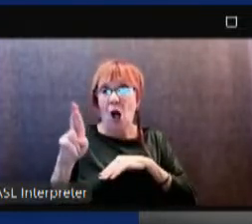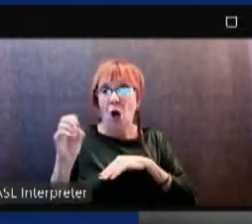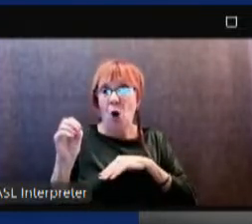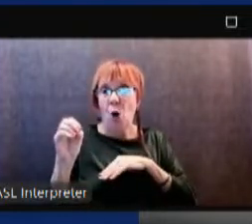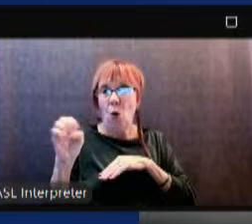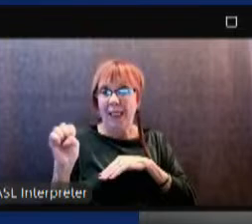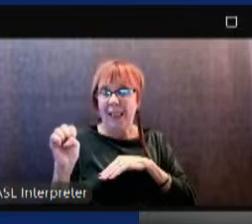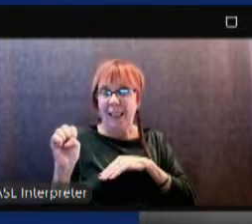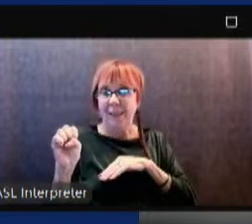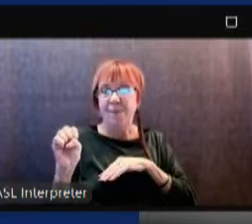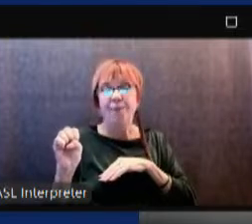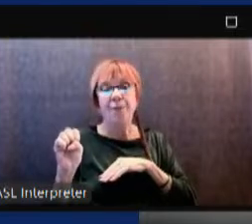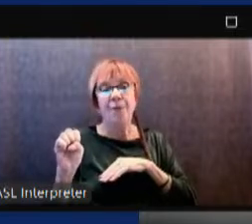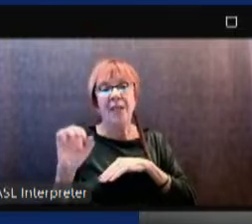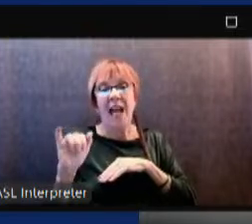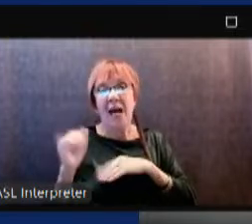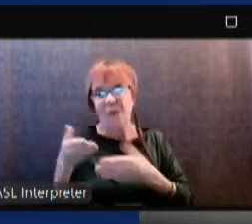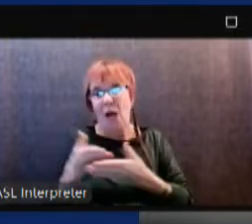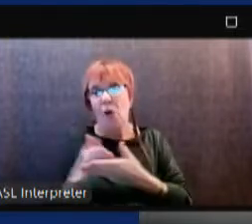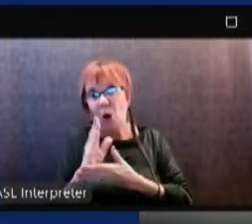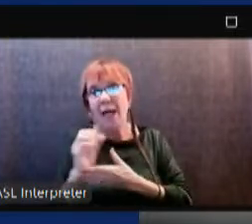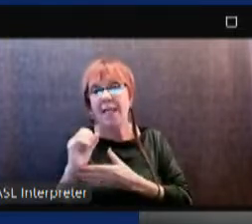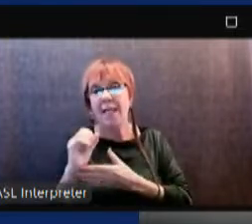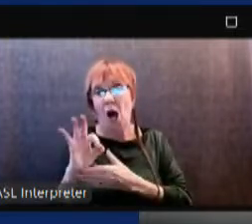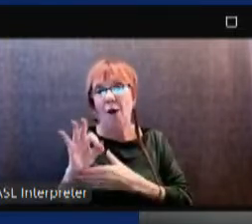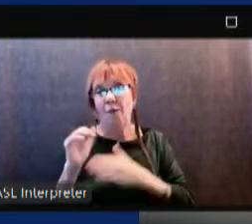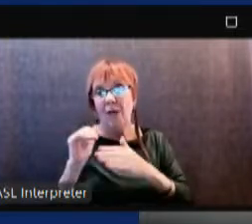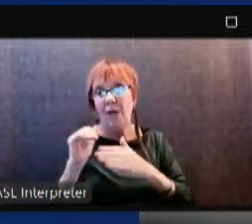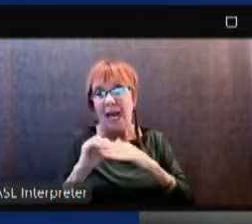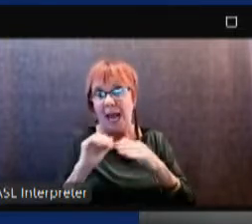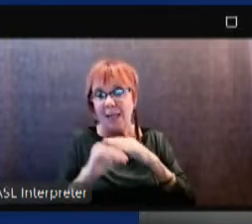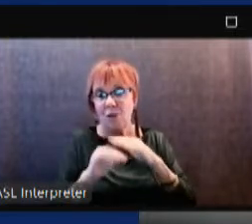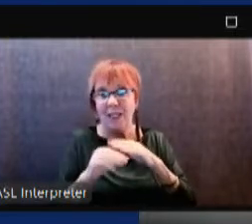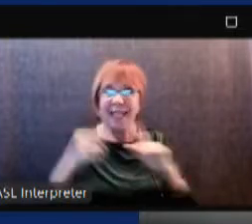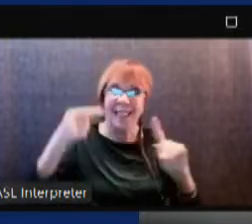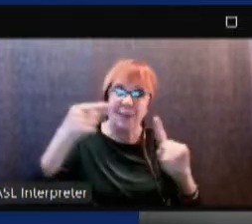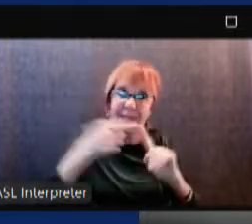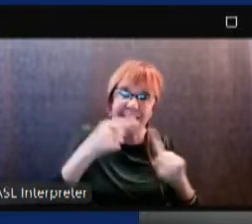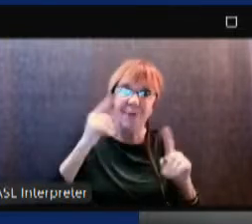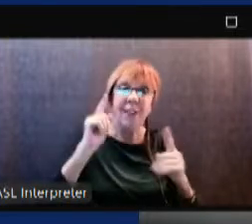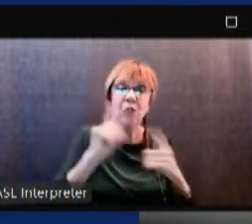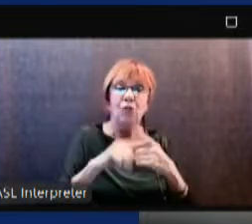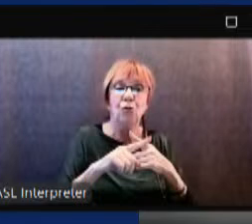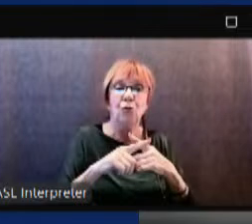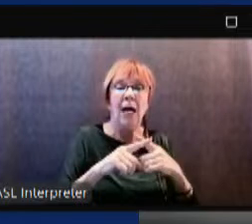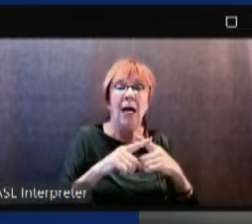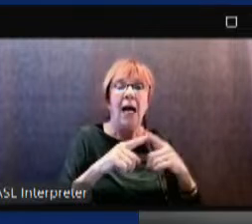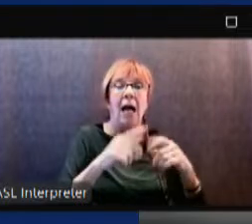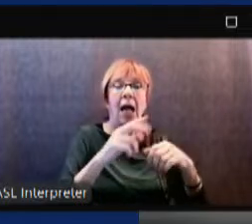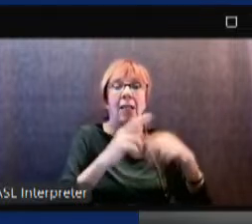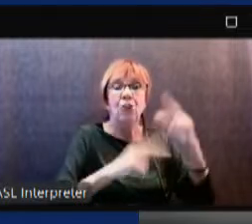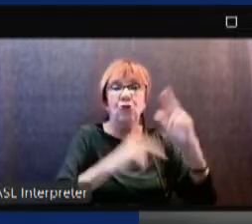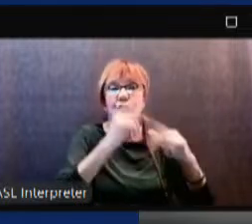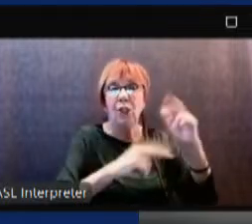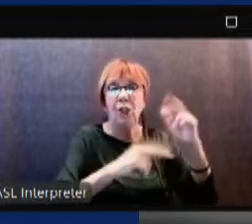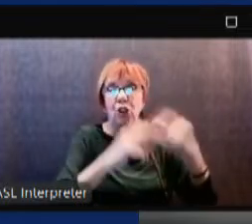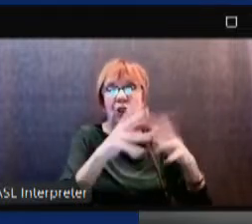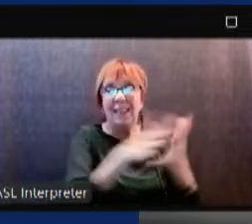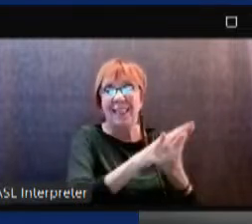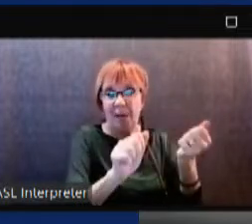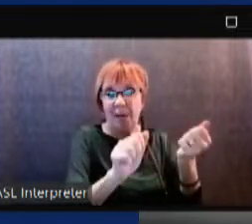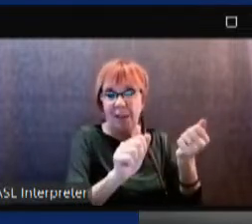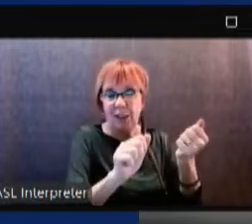the right of entry is specific to damage to structures on your